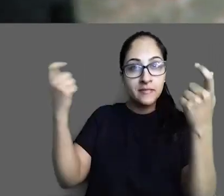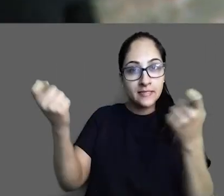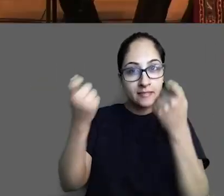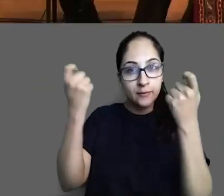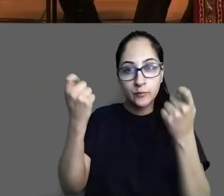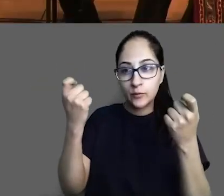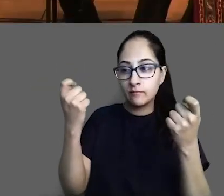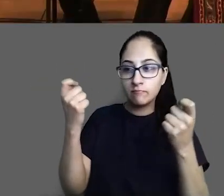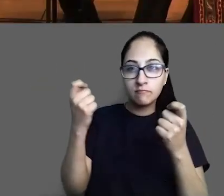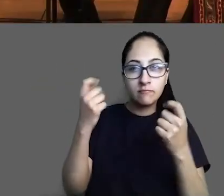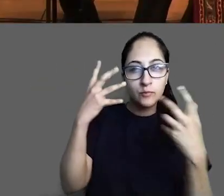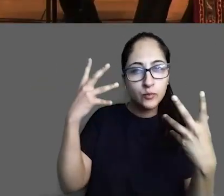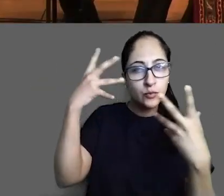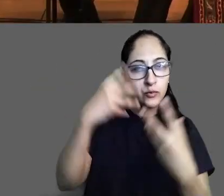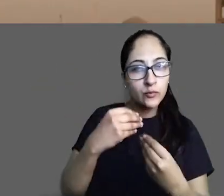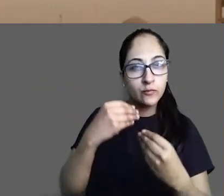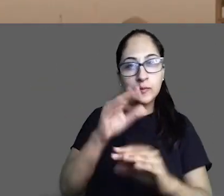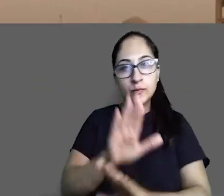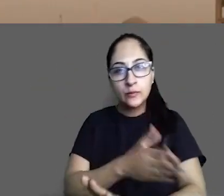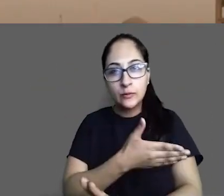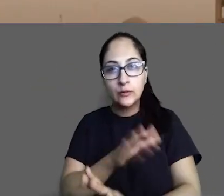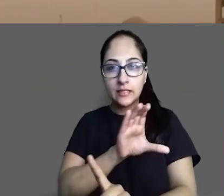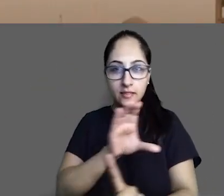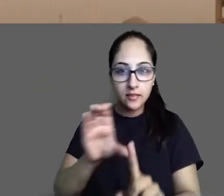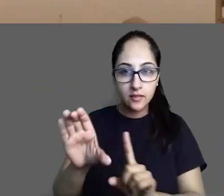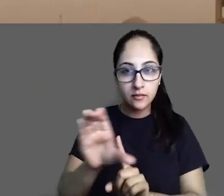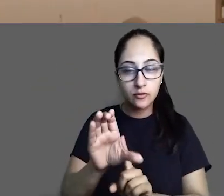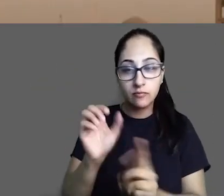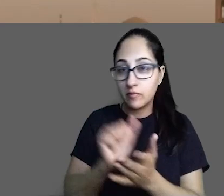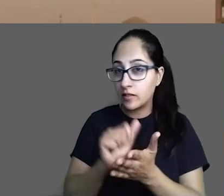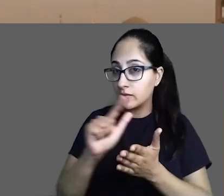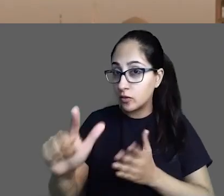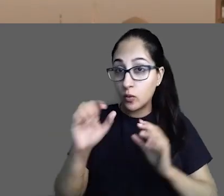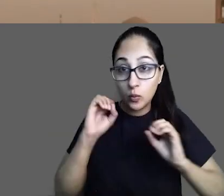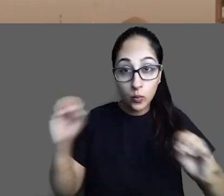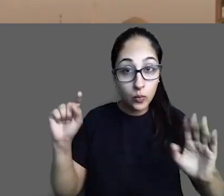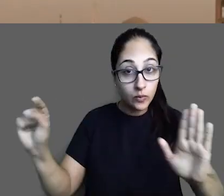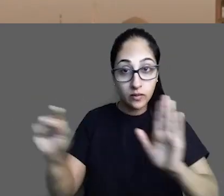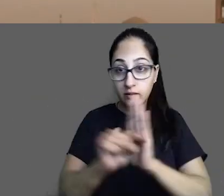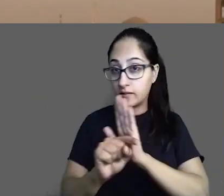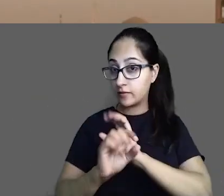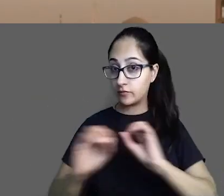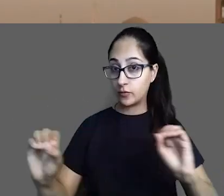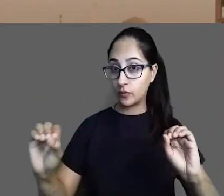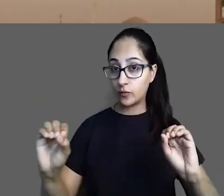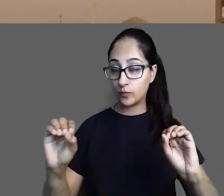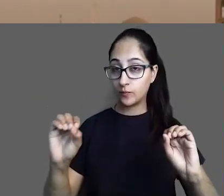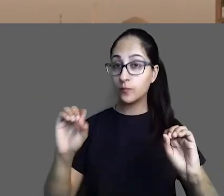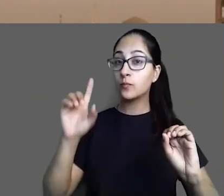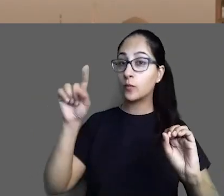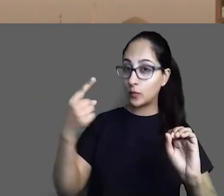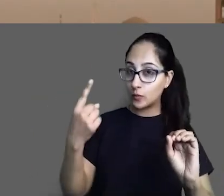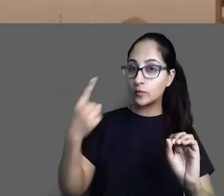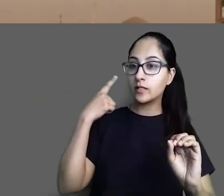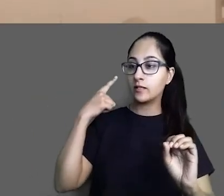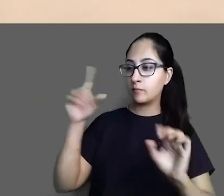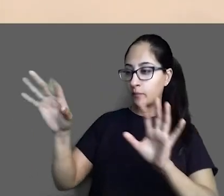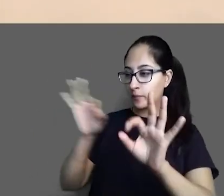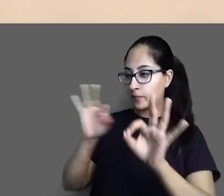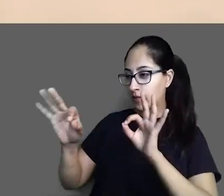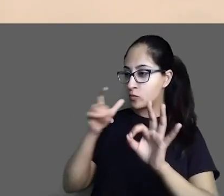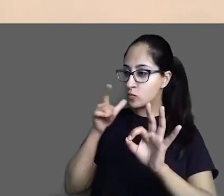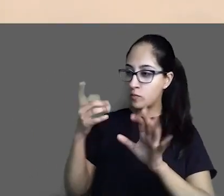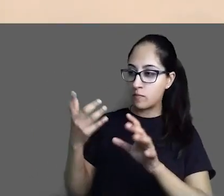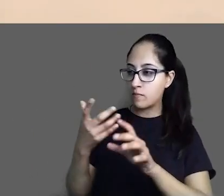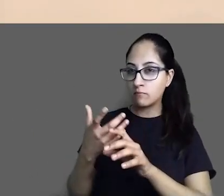just celebrate beauty in the form in which it was conceived and in the form in which it is taken by generations today and made